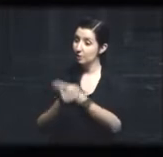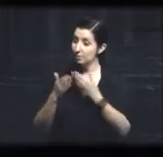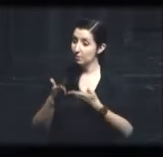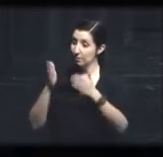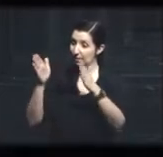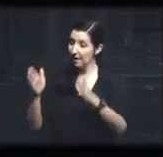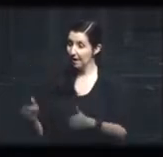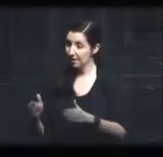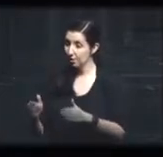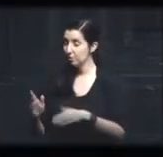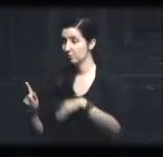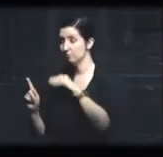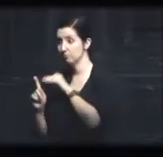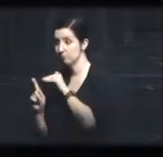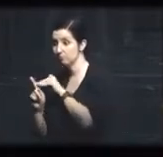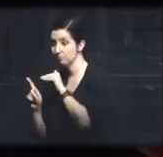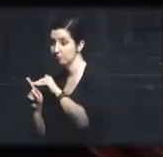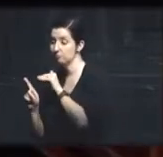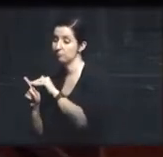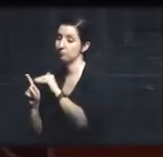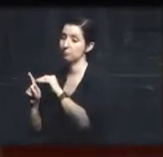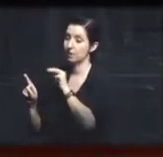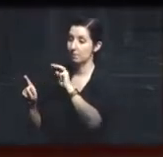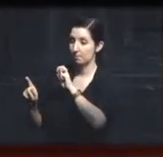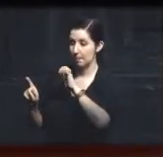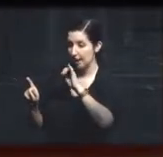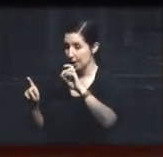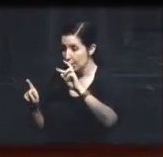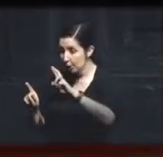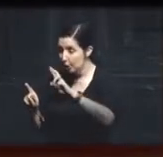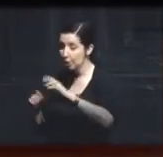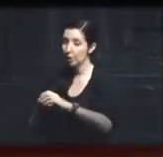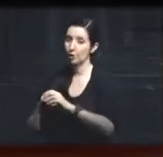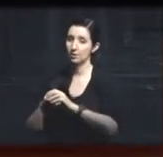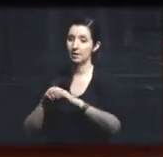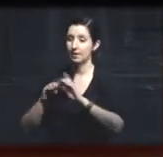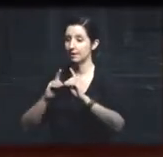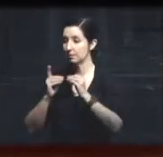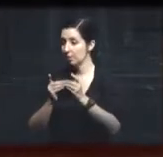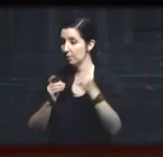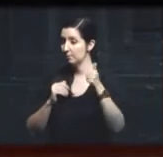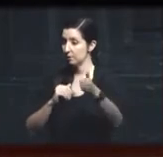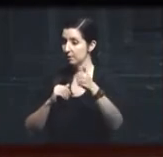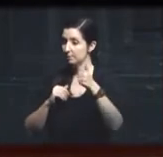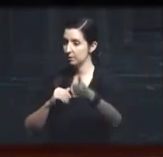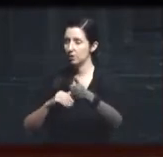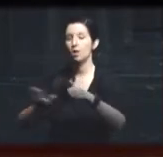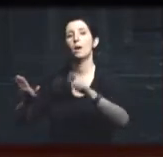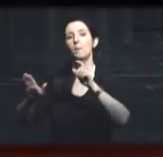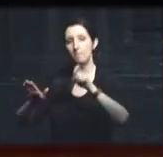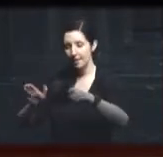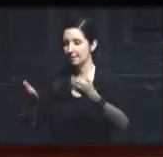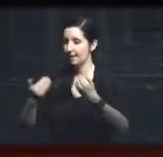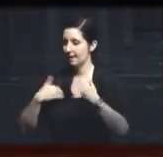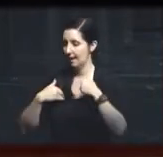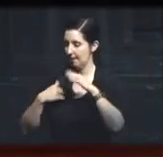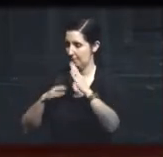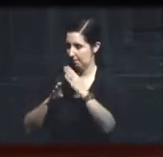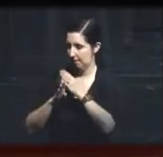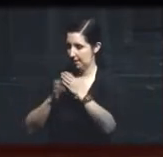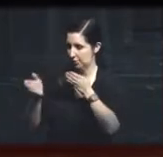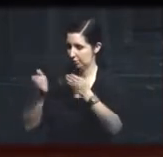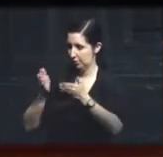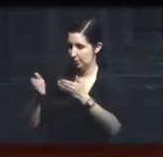the mayor and the Department of Transportation group at the city saying, we've got to have bus service for both patients,